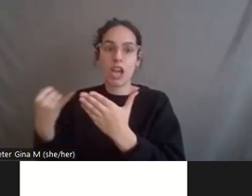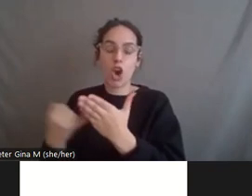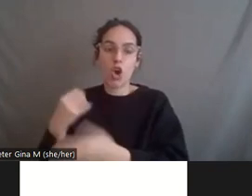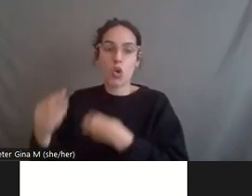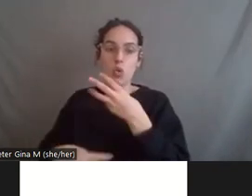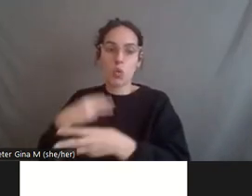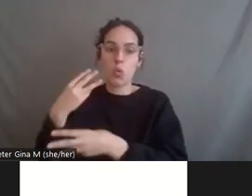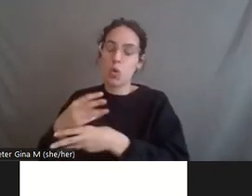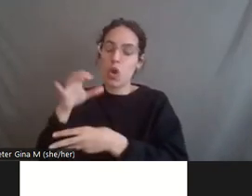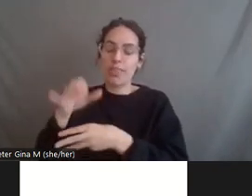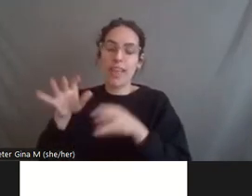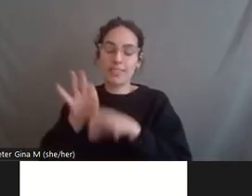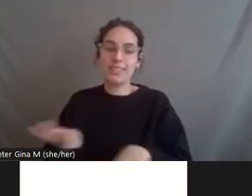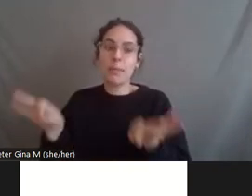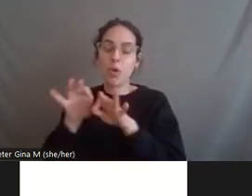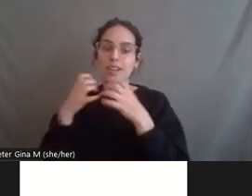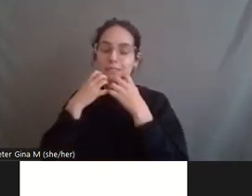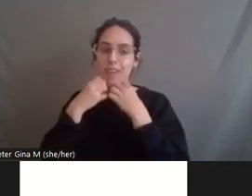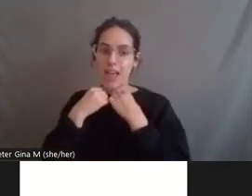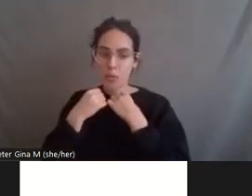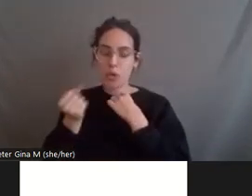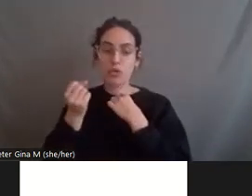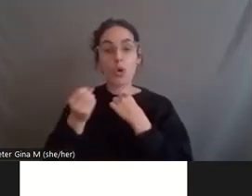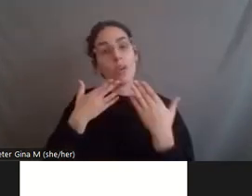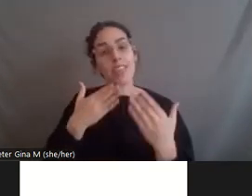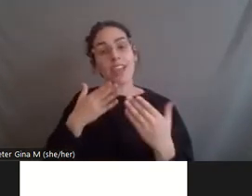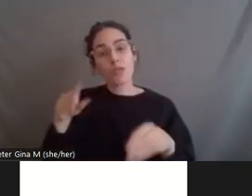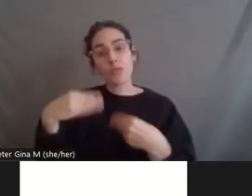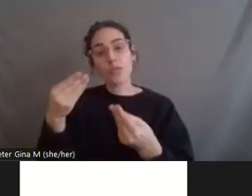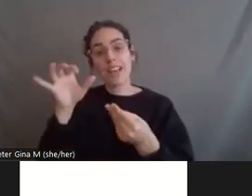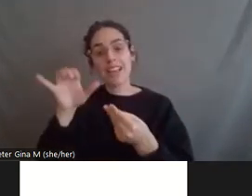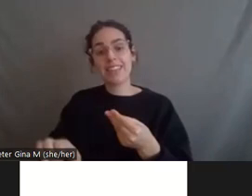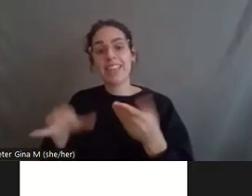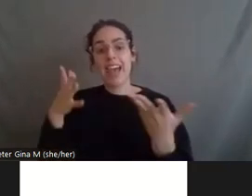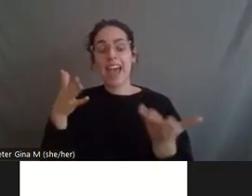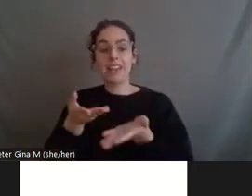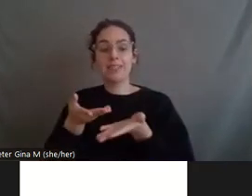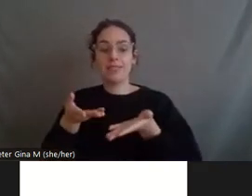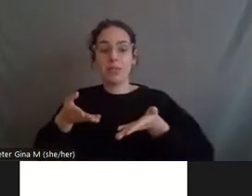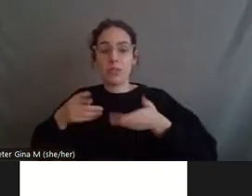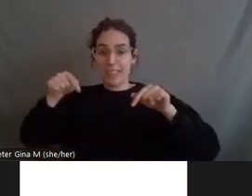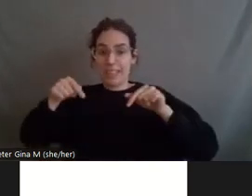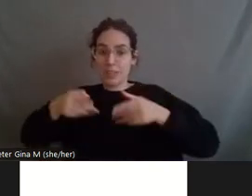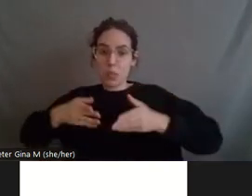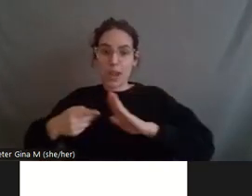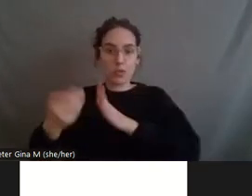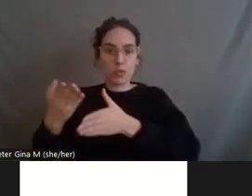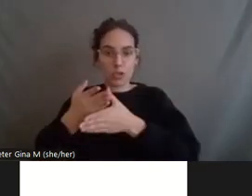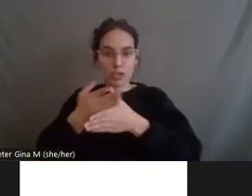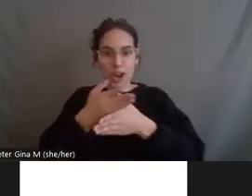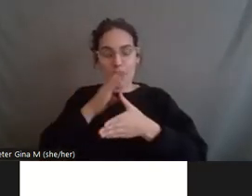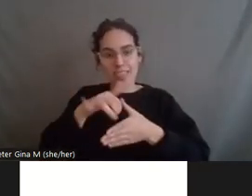is very valuable. So thank you for providing that platform today, Carlos. Appreciate it. Yes, thank you